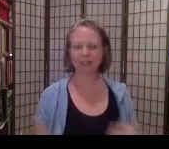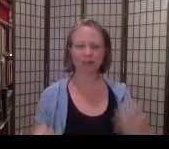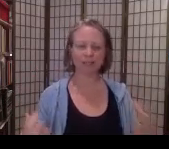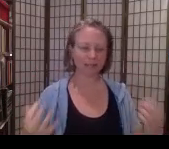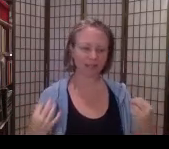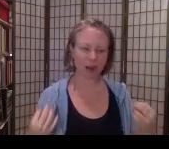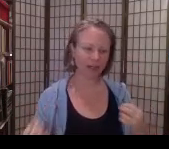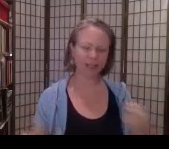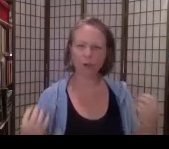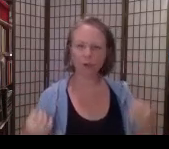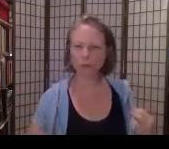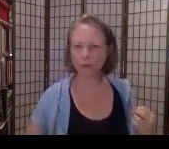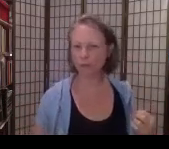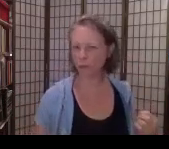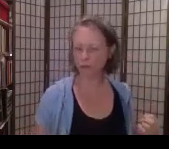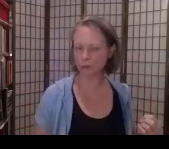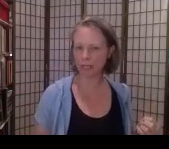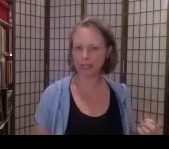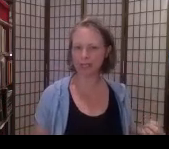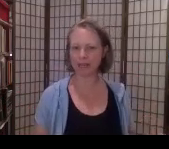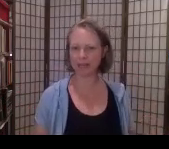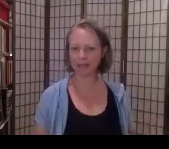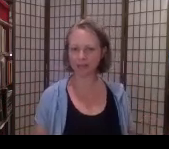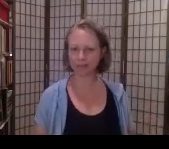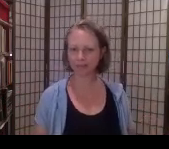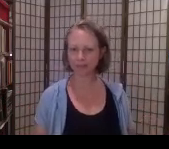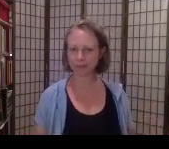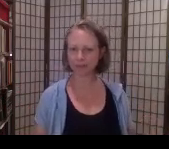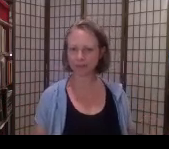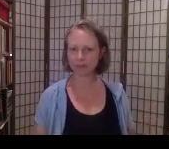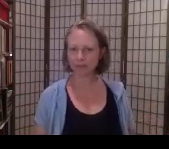and, you know, samskaric old wound kind of things.